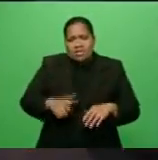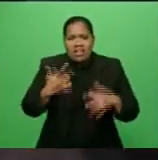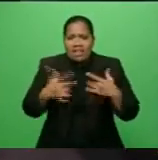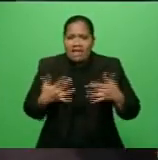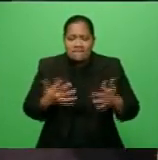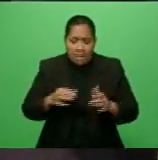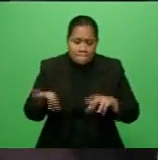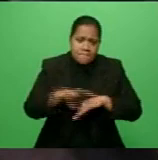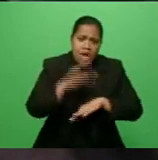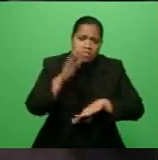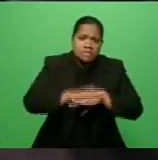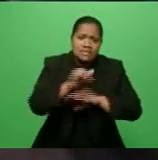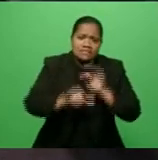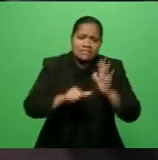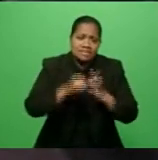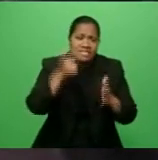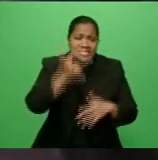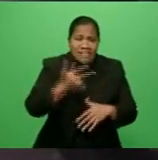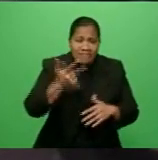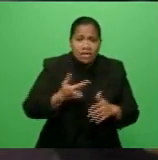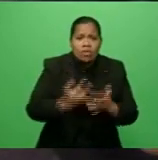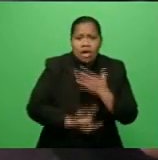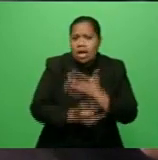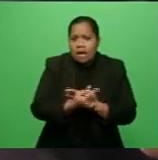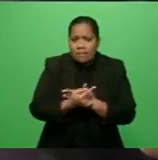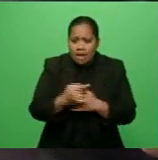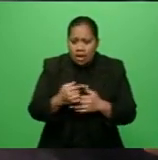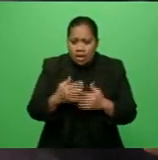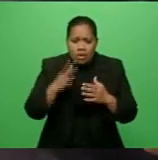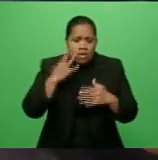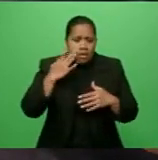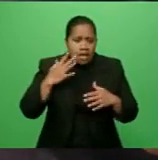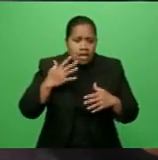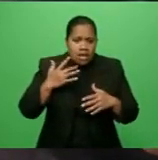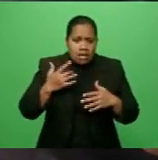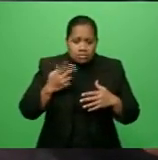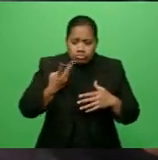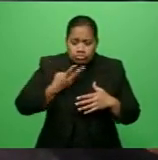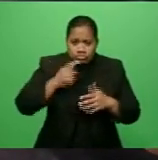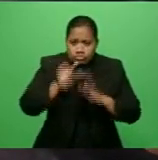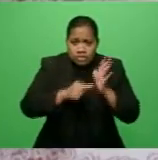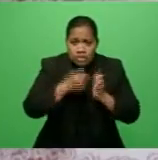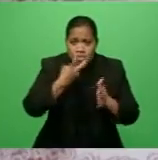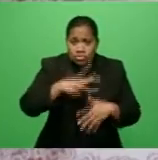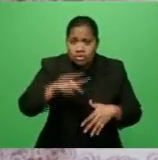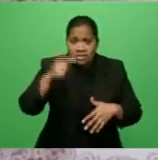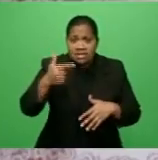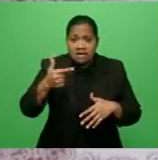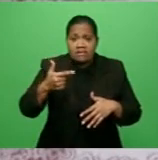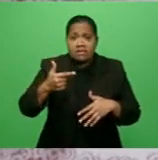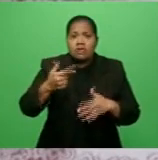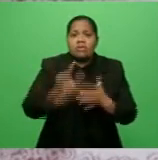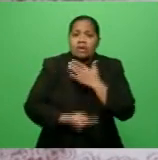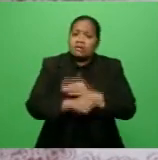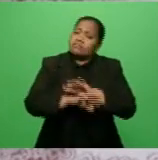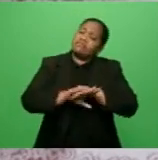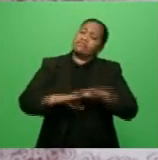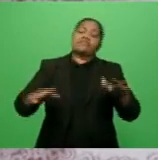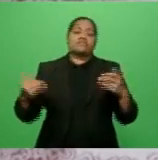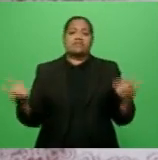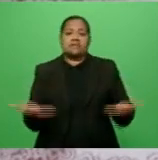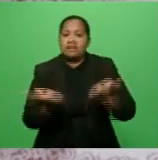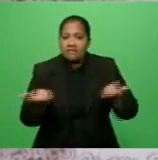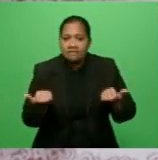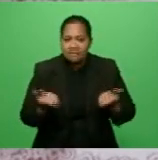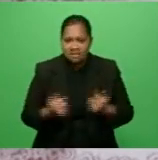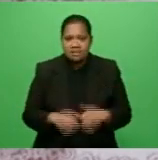17, she came to a point in life where she was ready to end it all by 27. I did come to a point when I